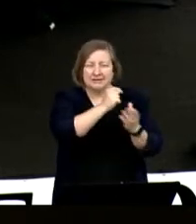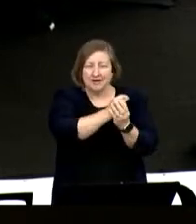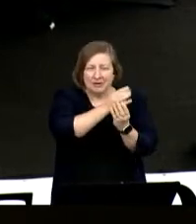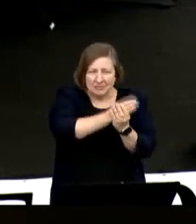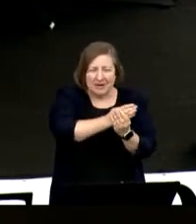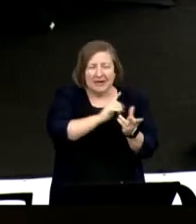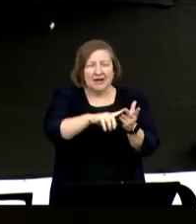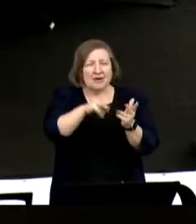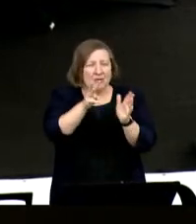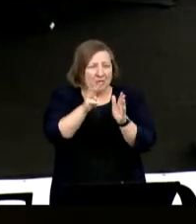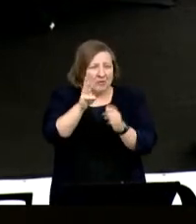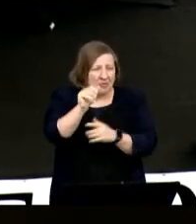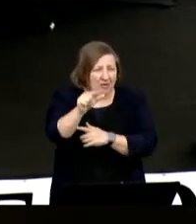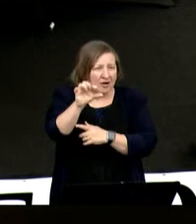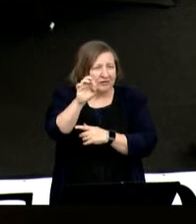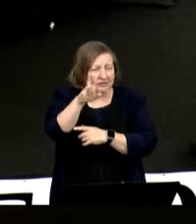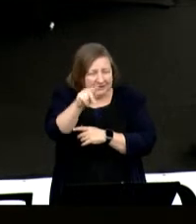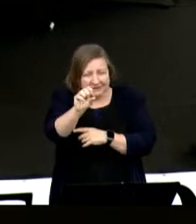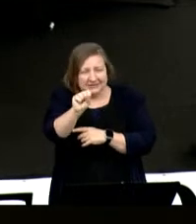more.